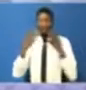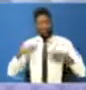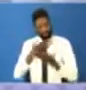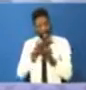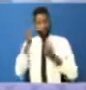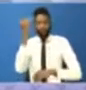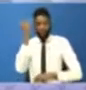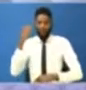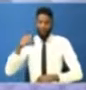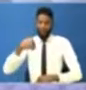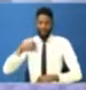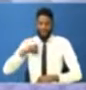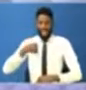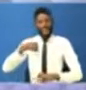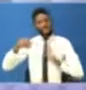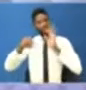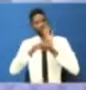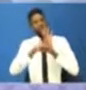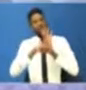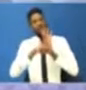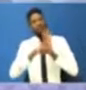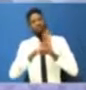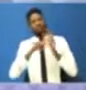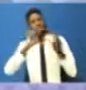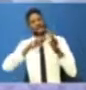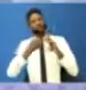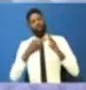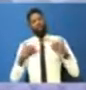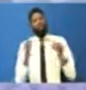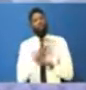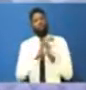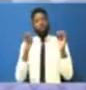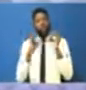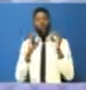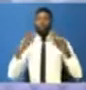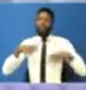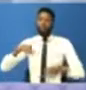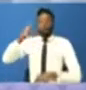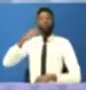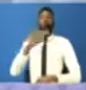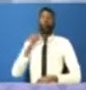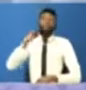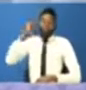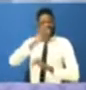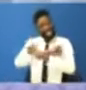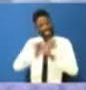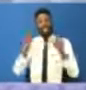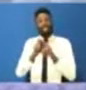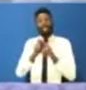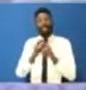that I have no negative relationship with them, and that is the siasa safi Nairobians want. And that is why all your polls show